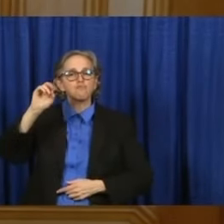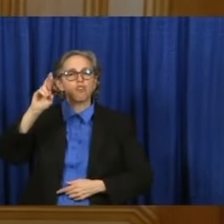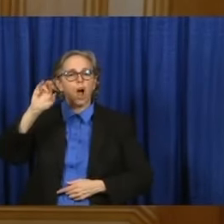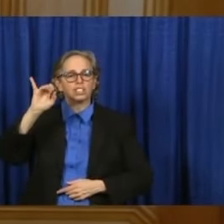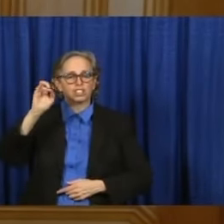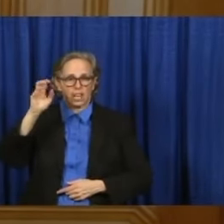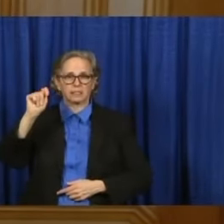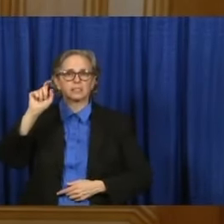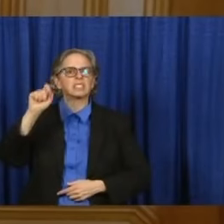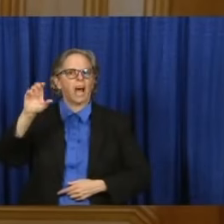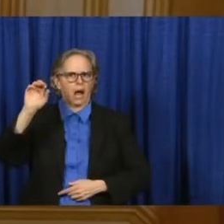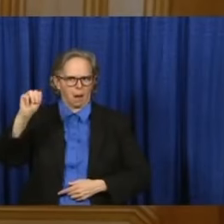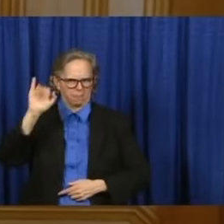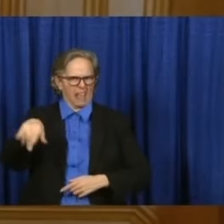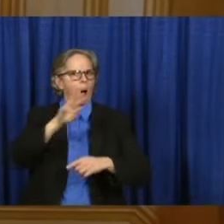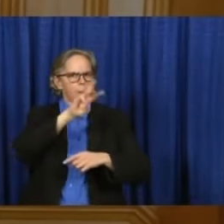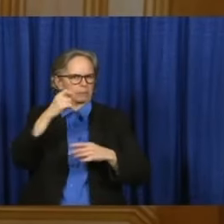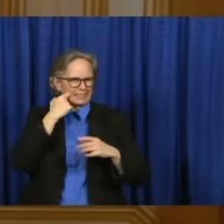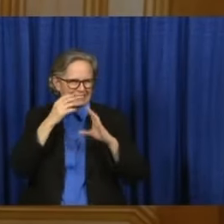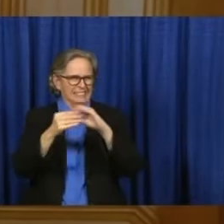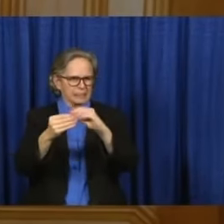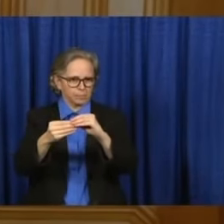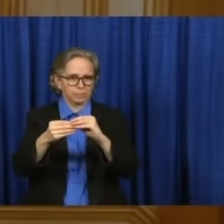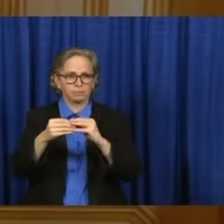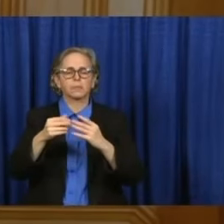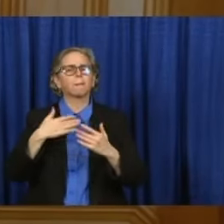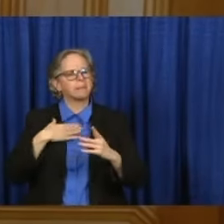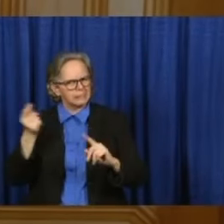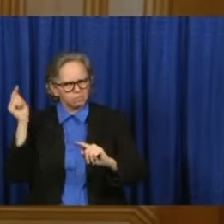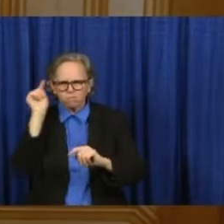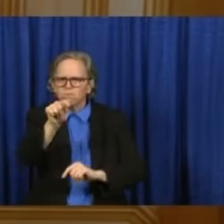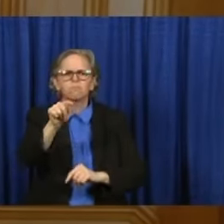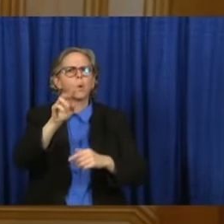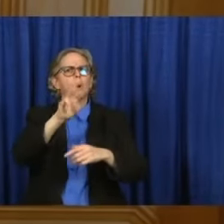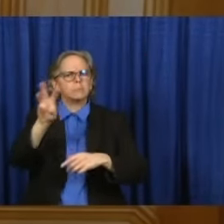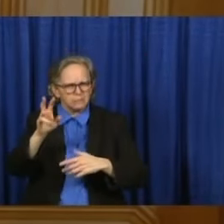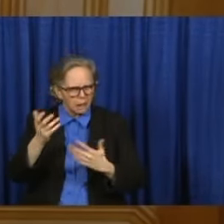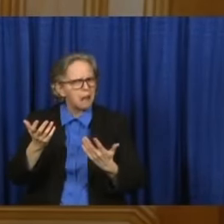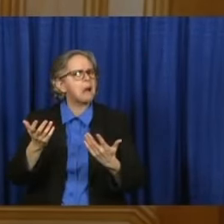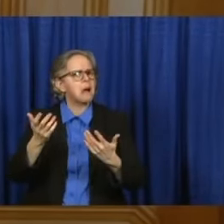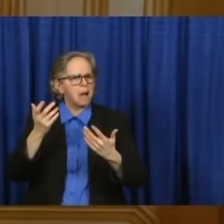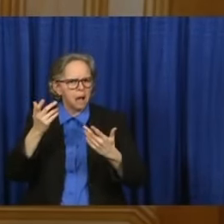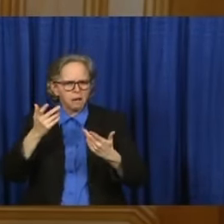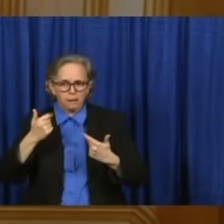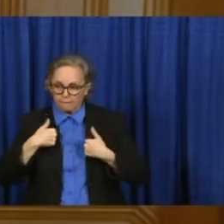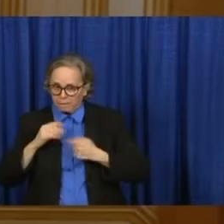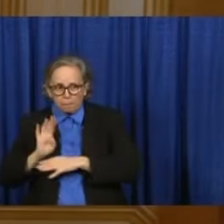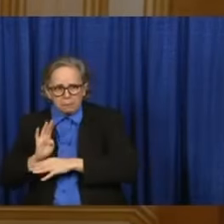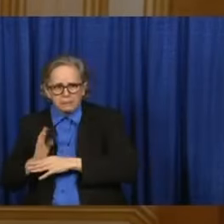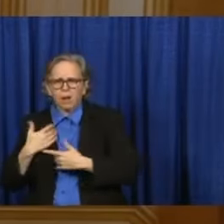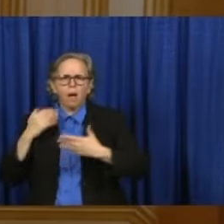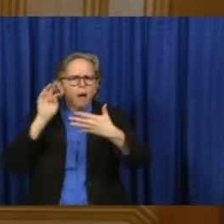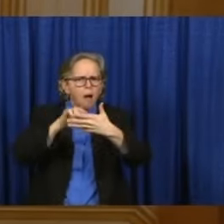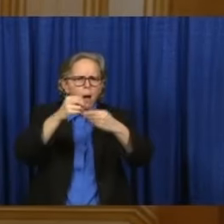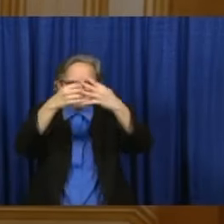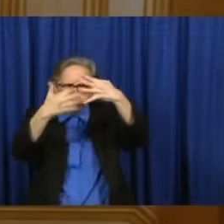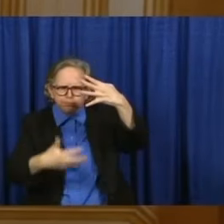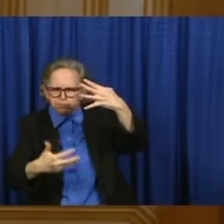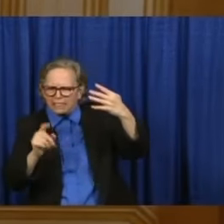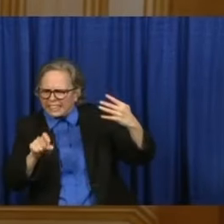Repurposingproject.com is the way you can reach that. And again, you click on and you see all the different things that we